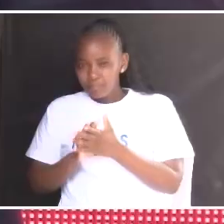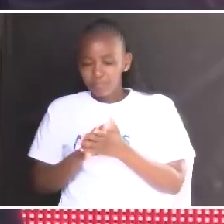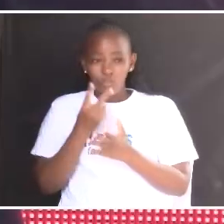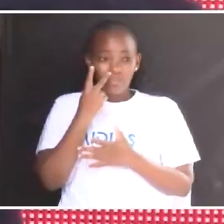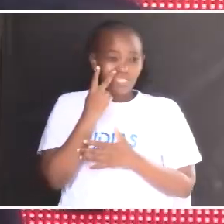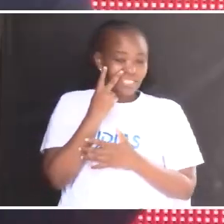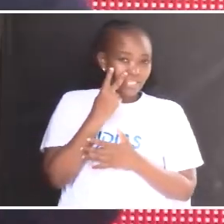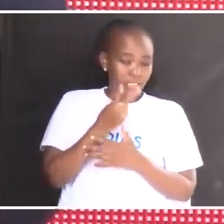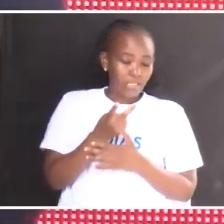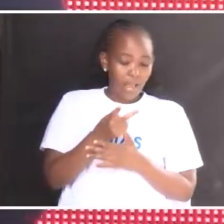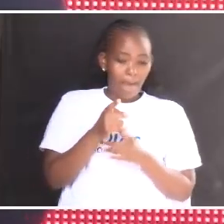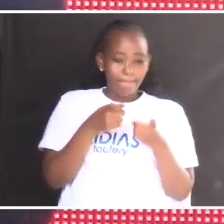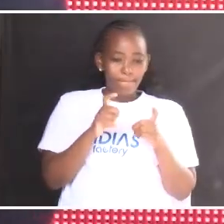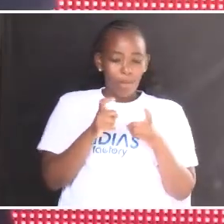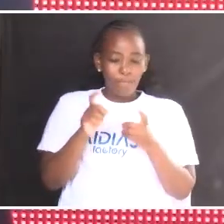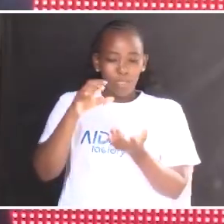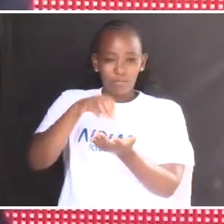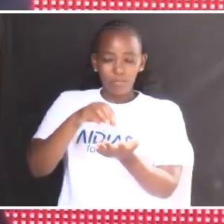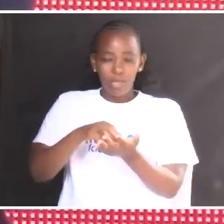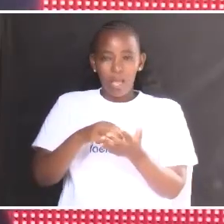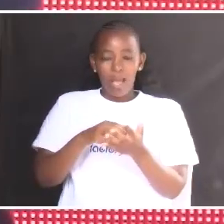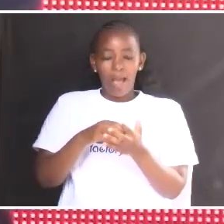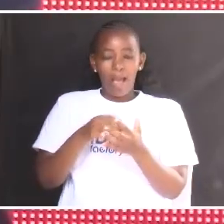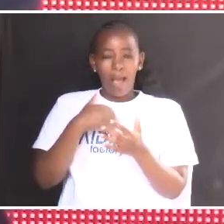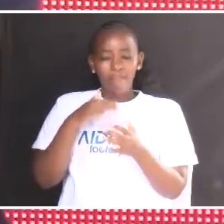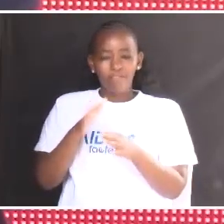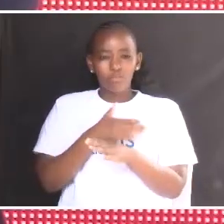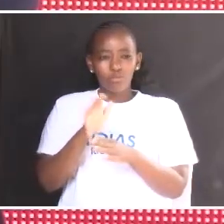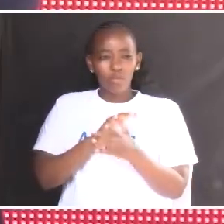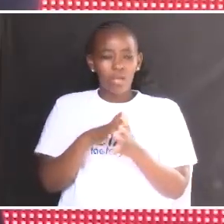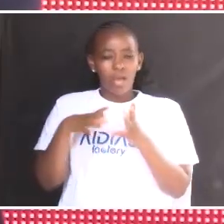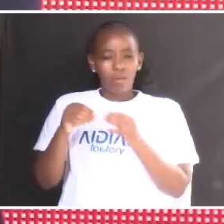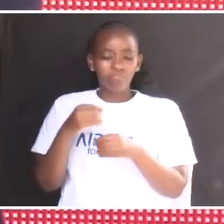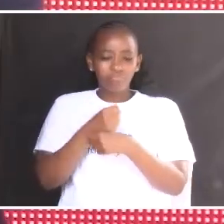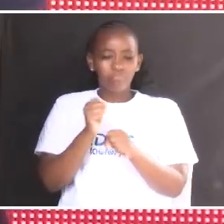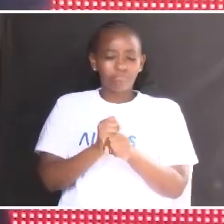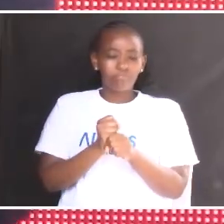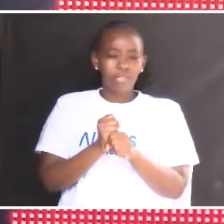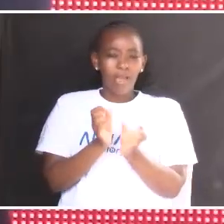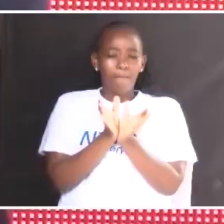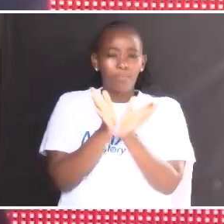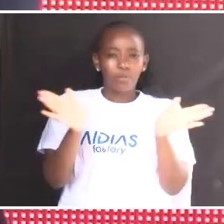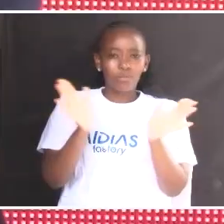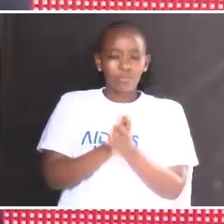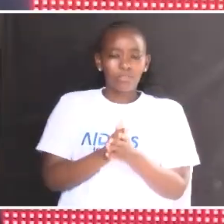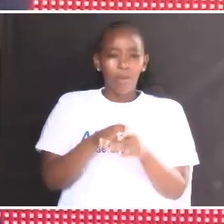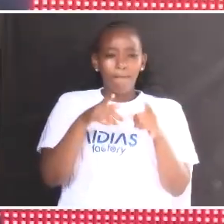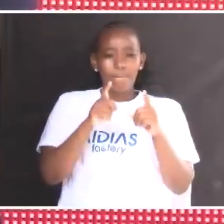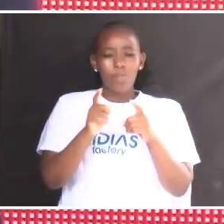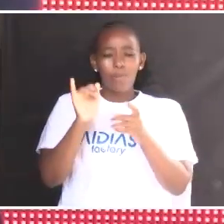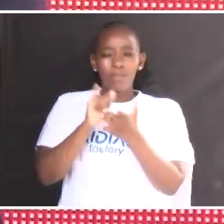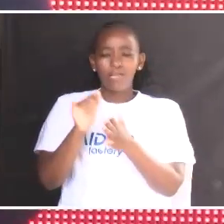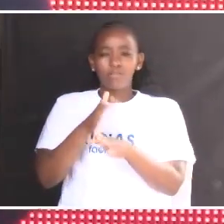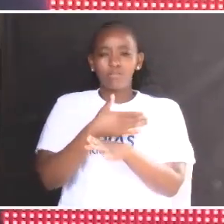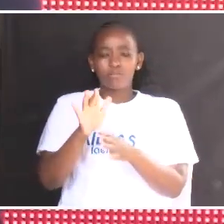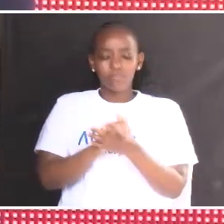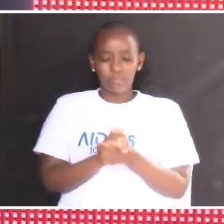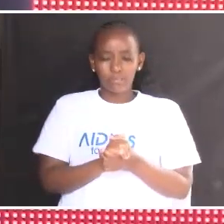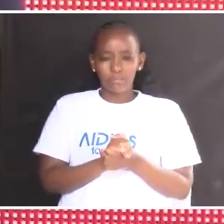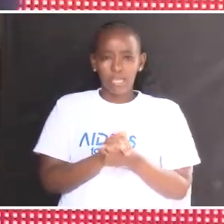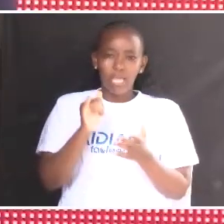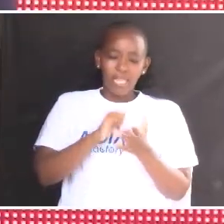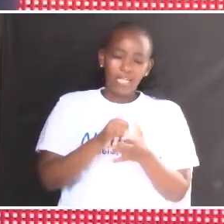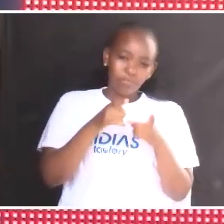wengi criticize content. Mtu ametoa wimbo, mtu anaenda ana create podcast, ana criticize hiyo wimbo, anacheza, ana criticize. So